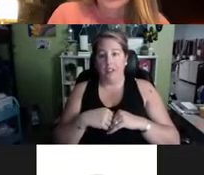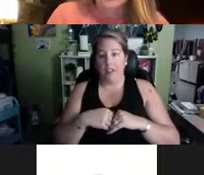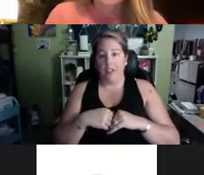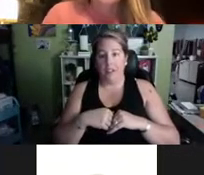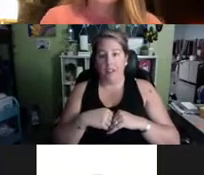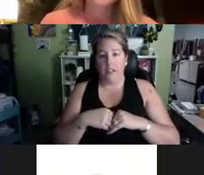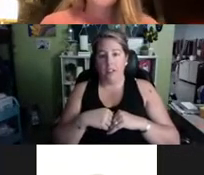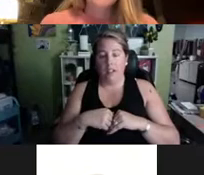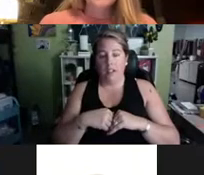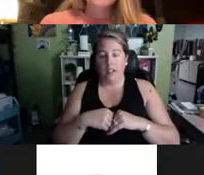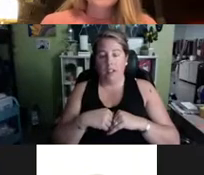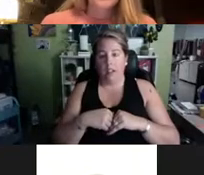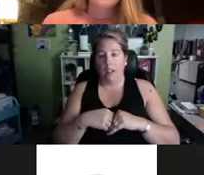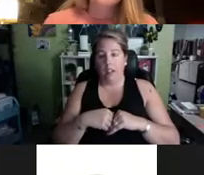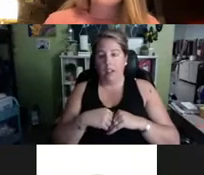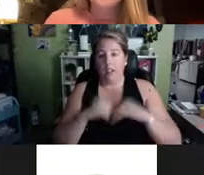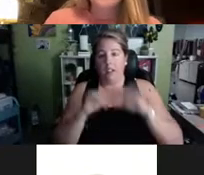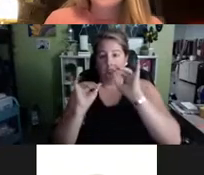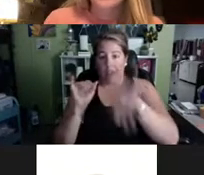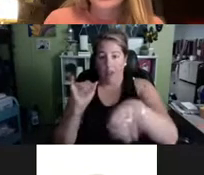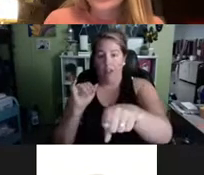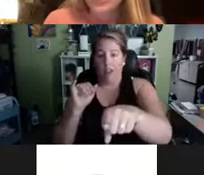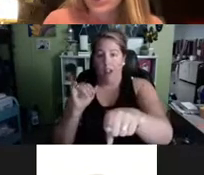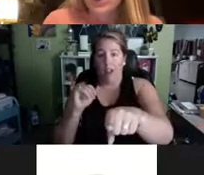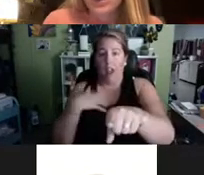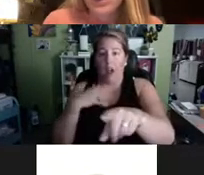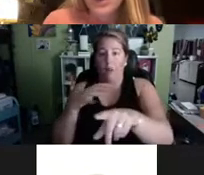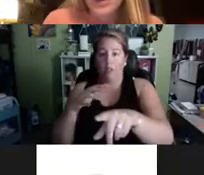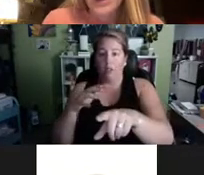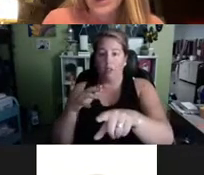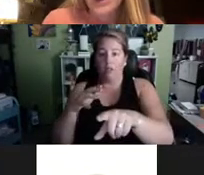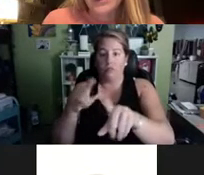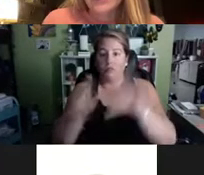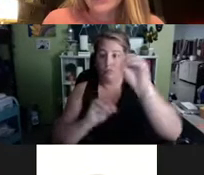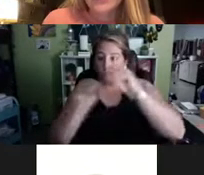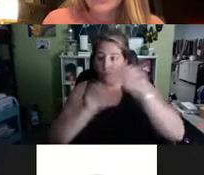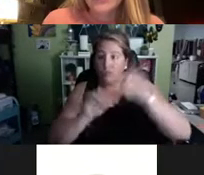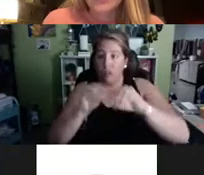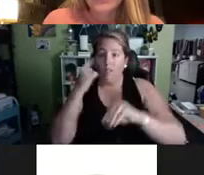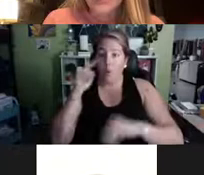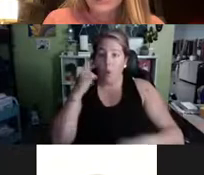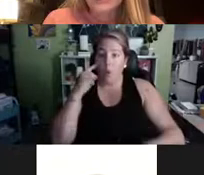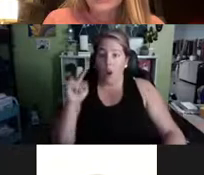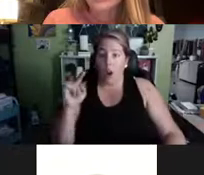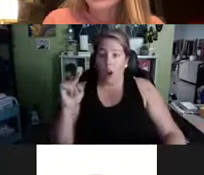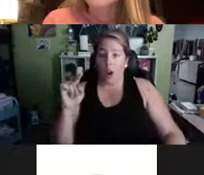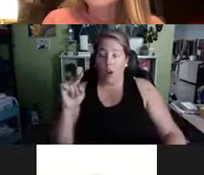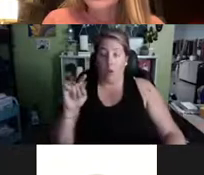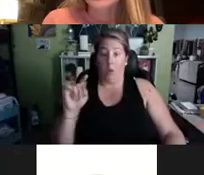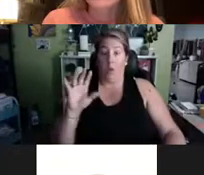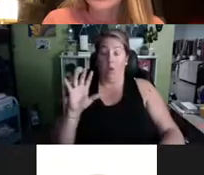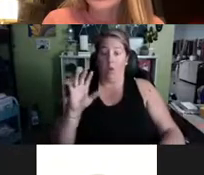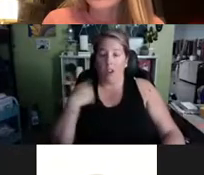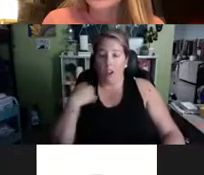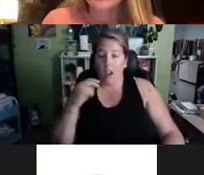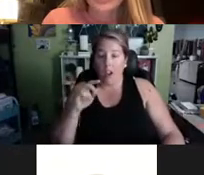So like this one I was working on to have, to be able to